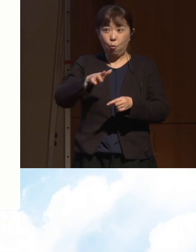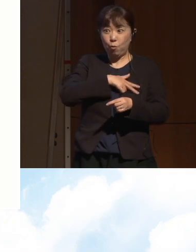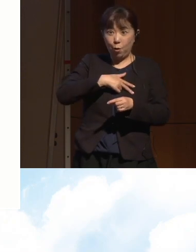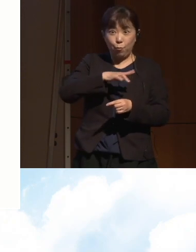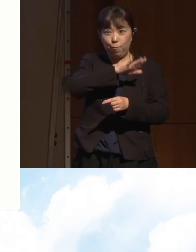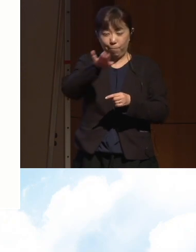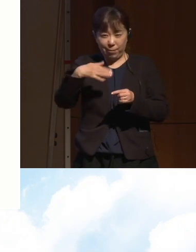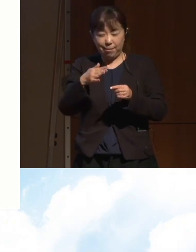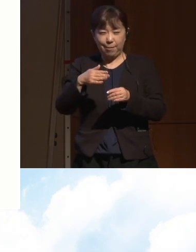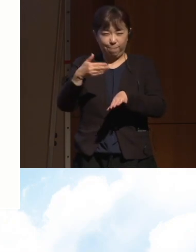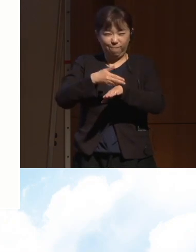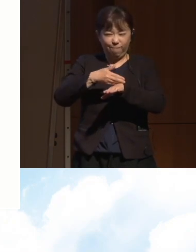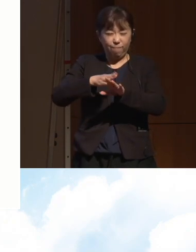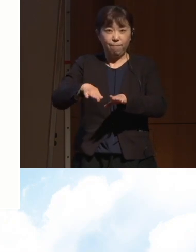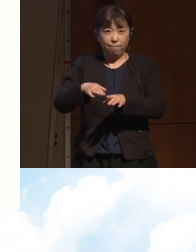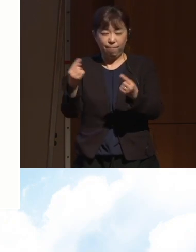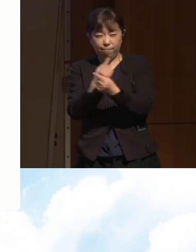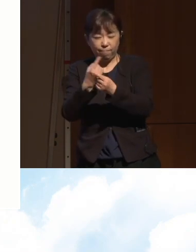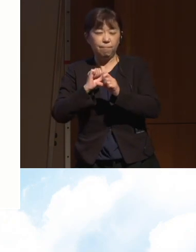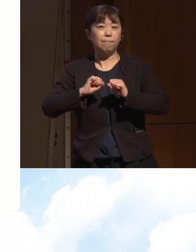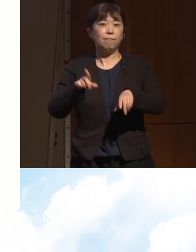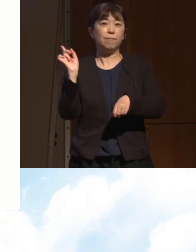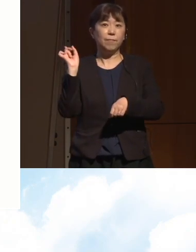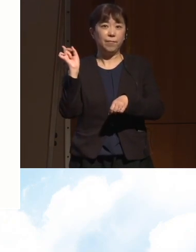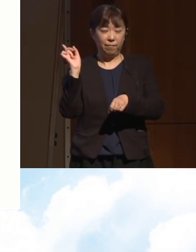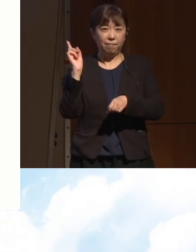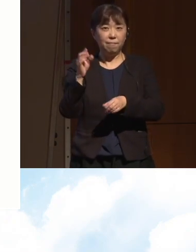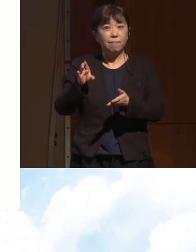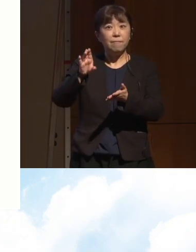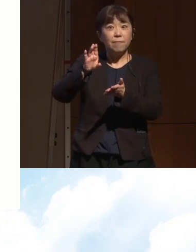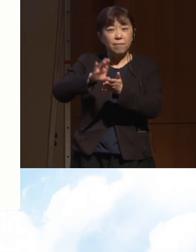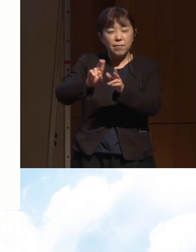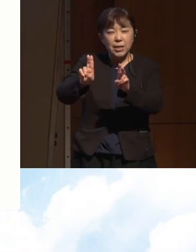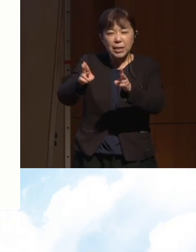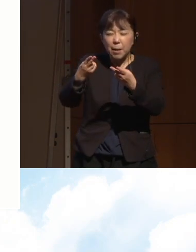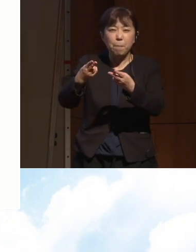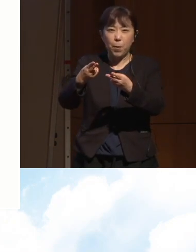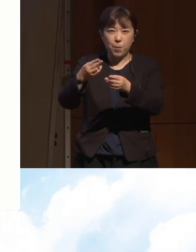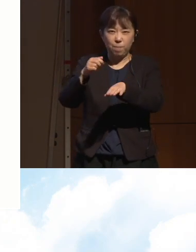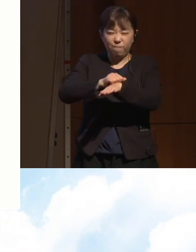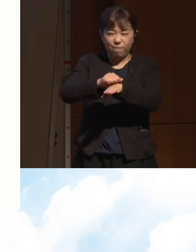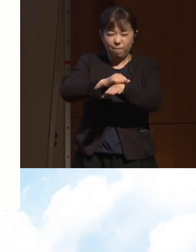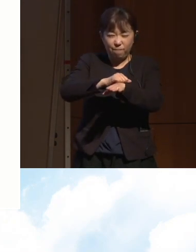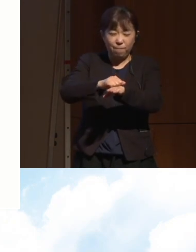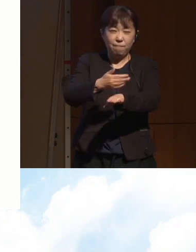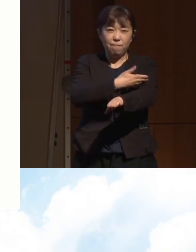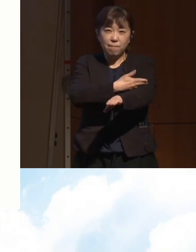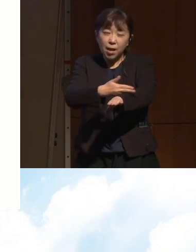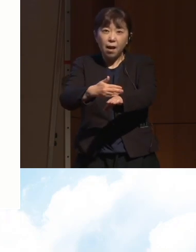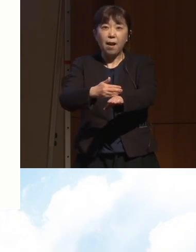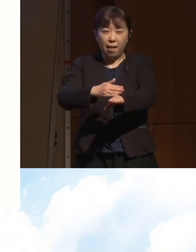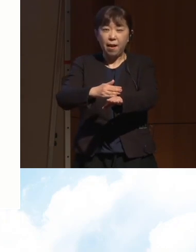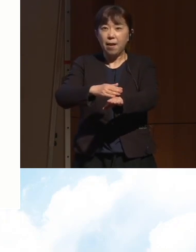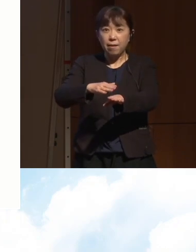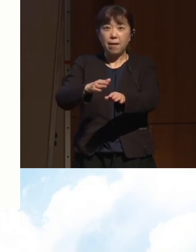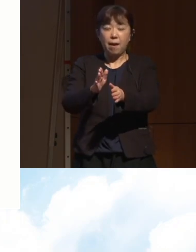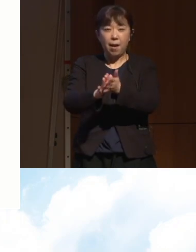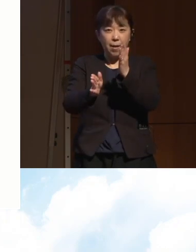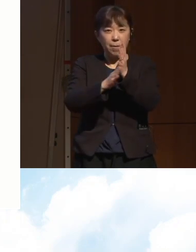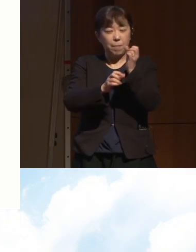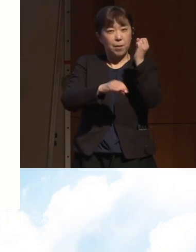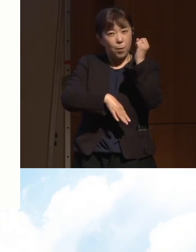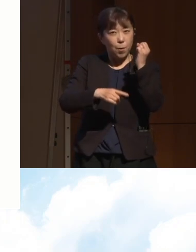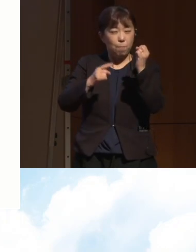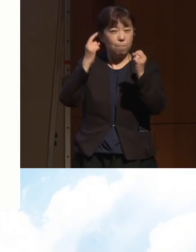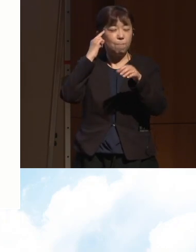pit crews. They specialized the pit crews. They developed processes and protocols and practiced those processes